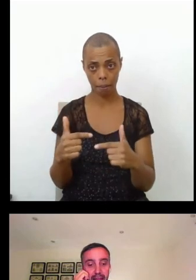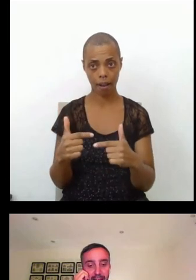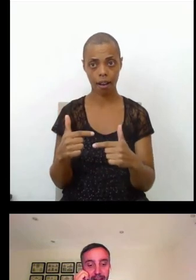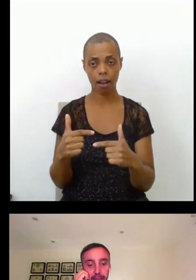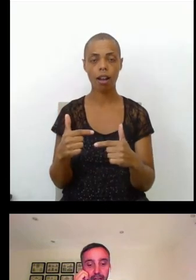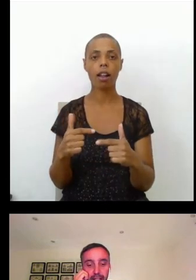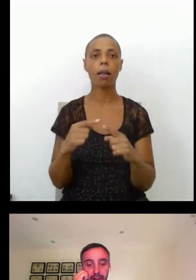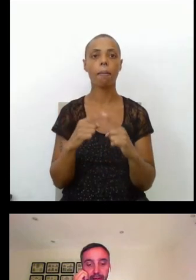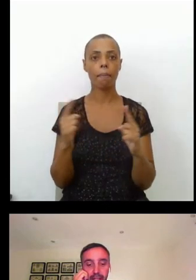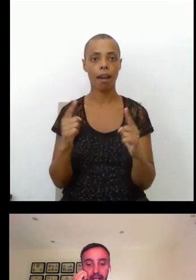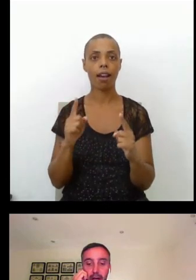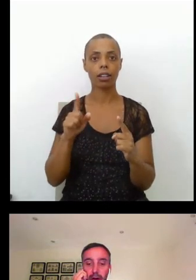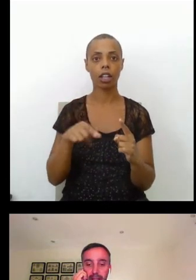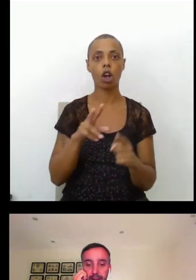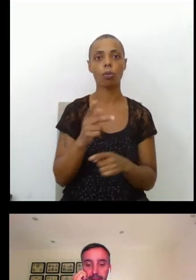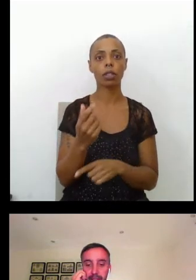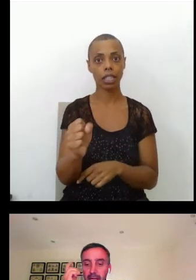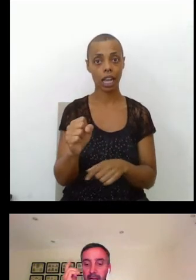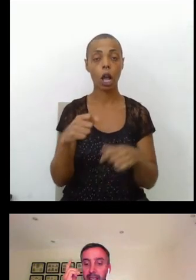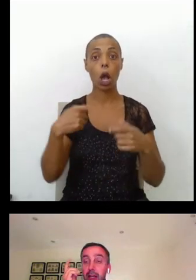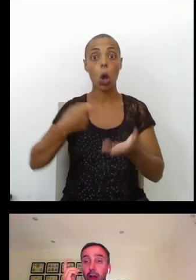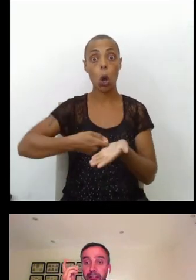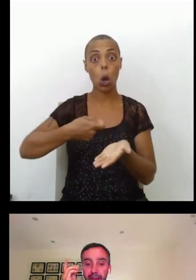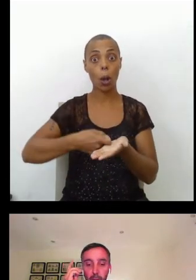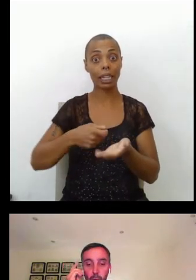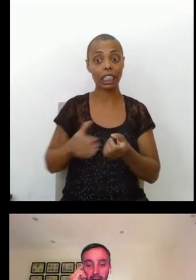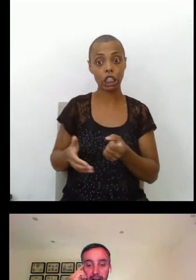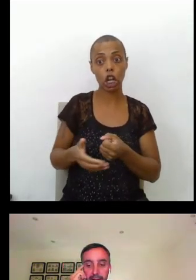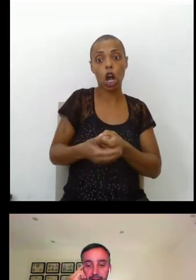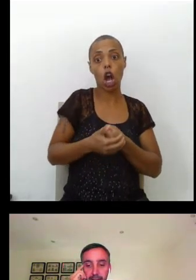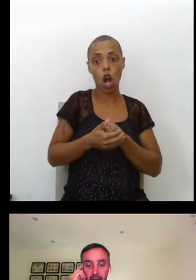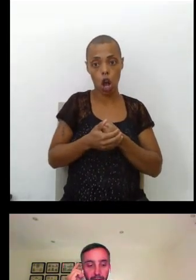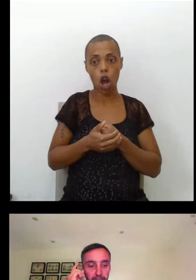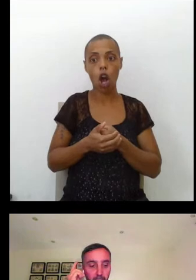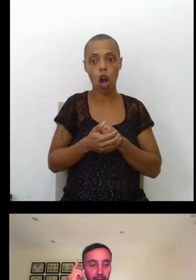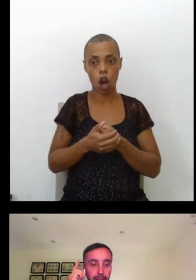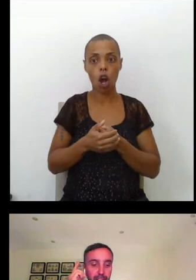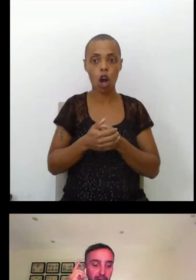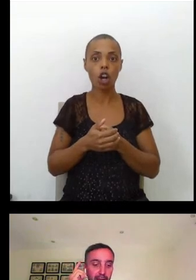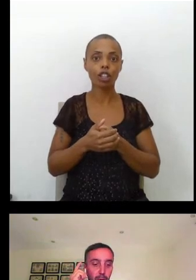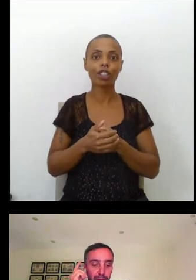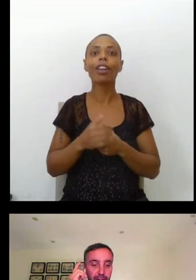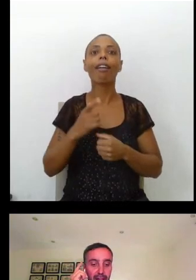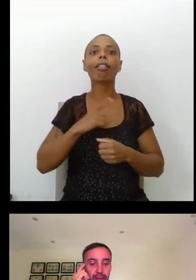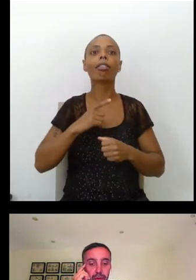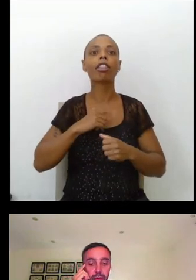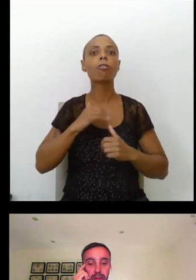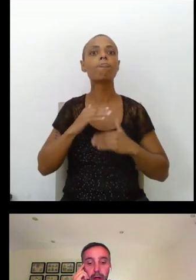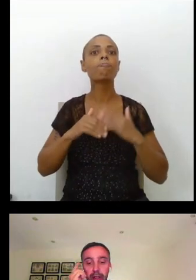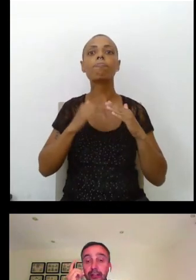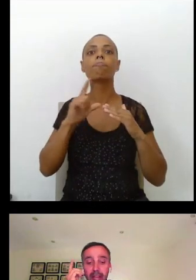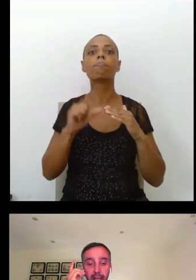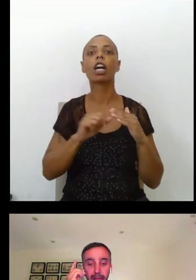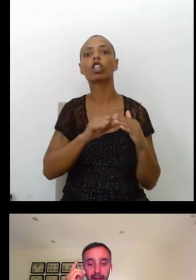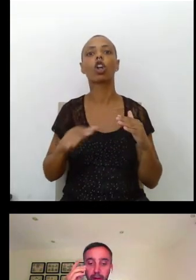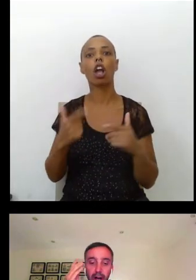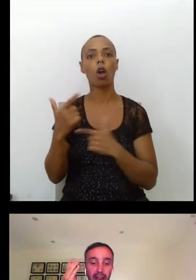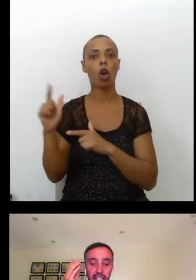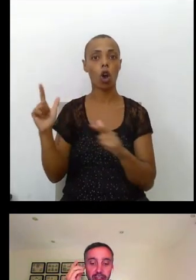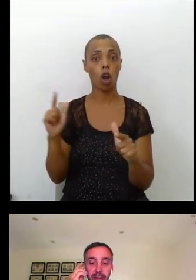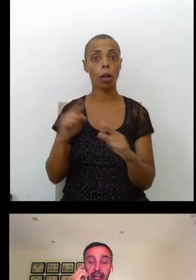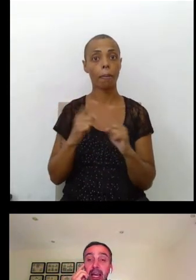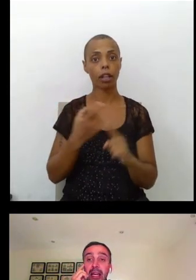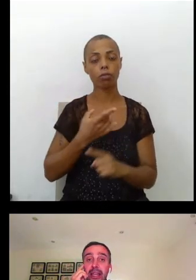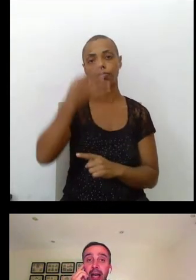significantly less productive than their colleagues the constant awareness of not betraying oneself through thoughtless